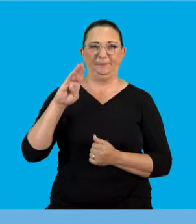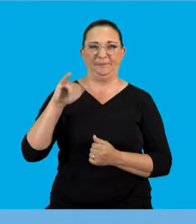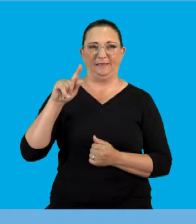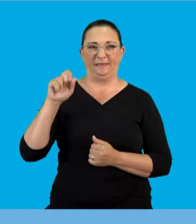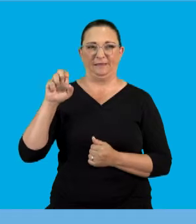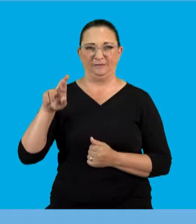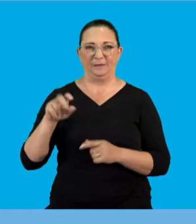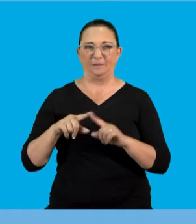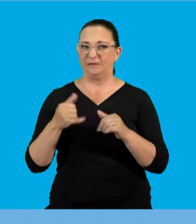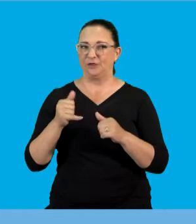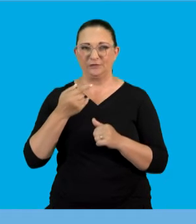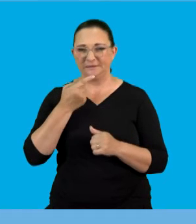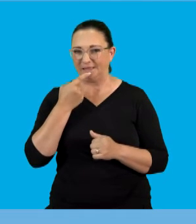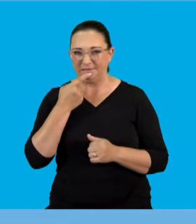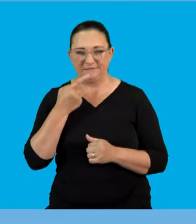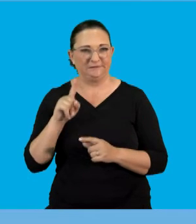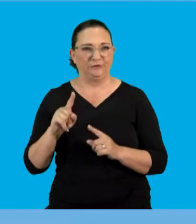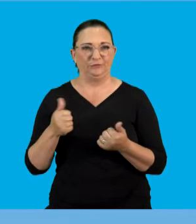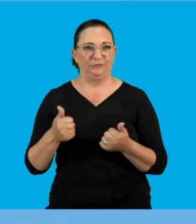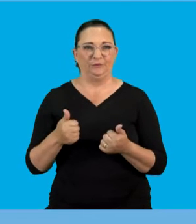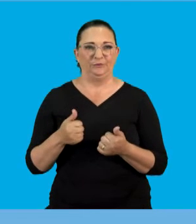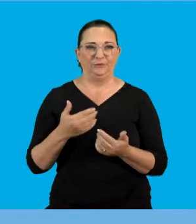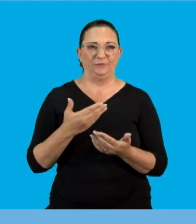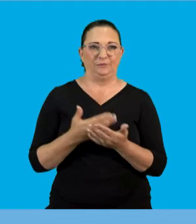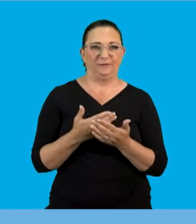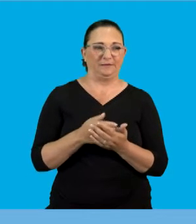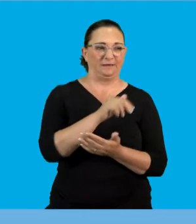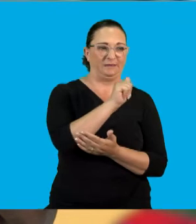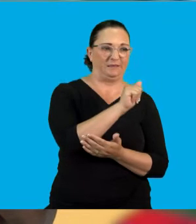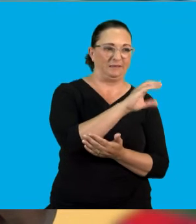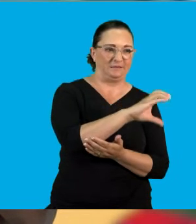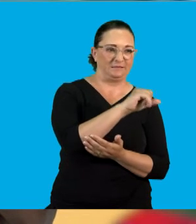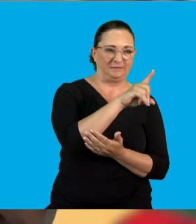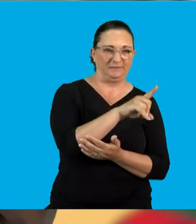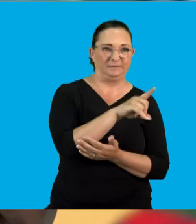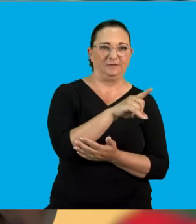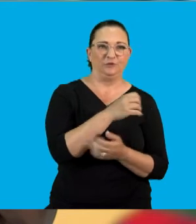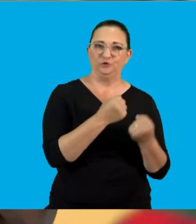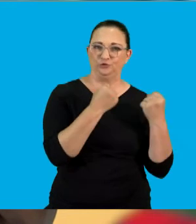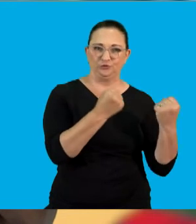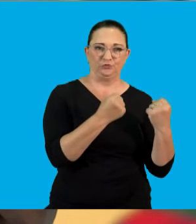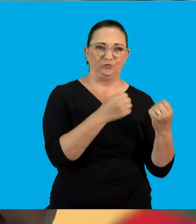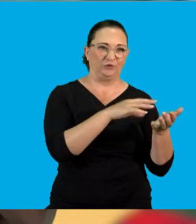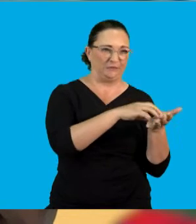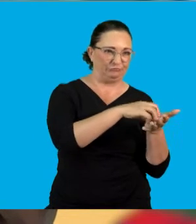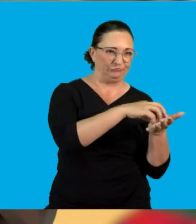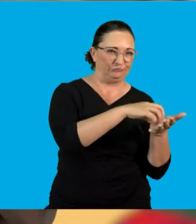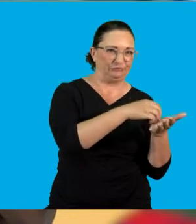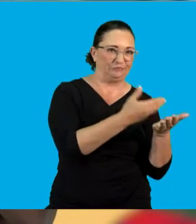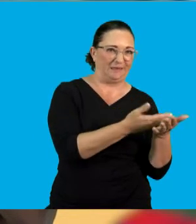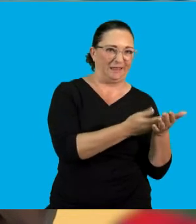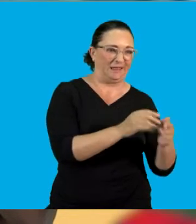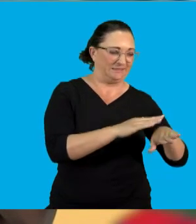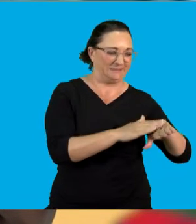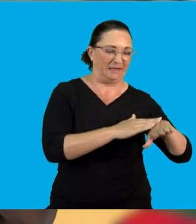bitter, which is not advisable that you taste anything that you do not know. Can either be an acid and a base, and we know that strong acids are